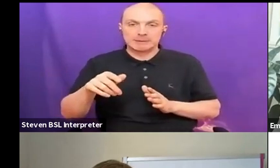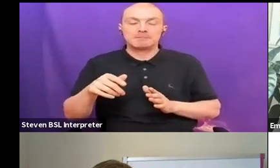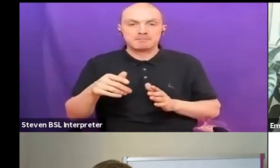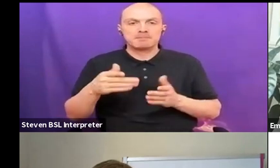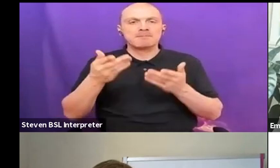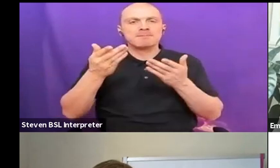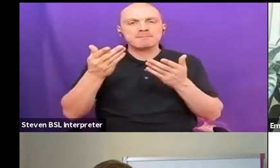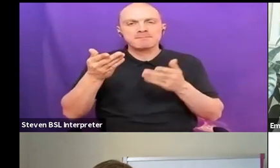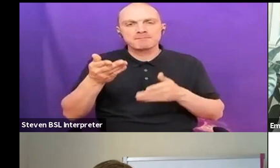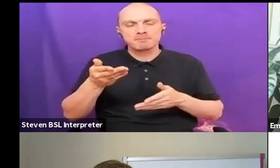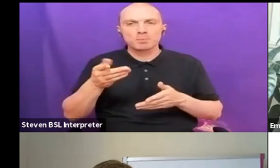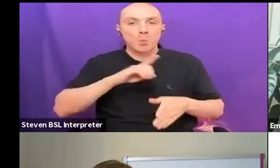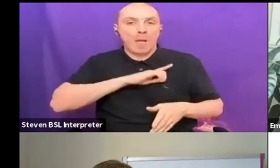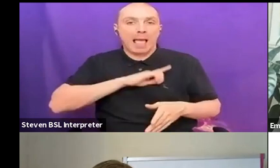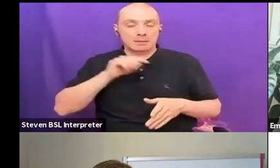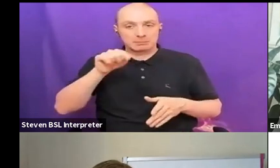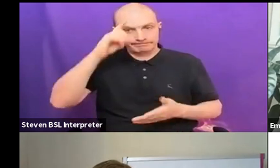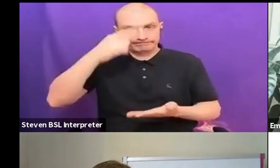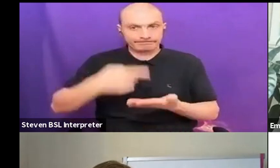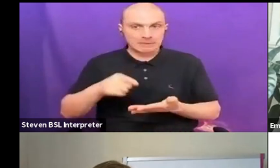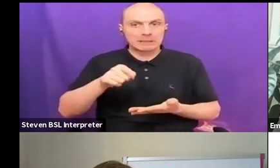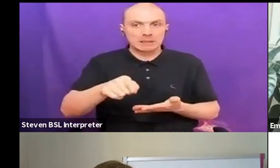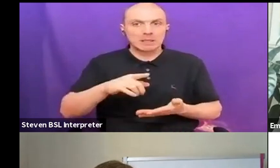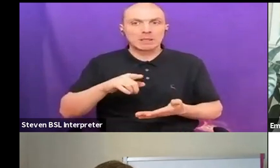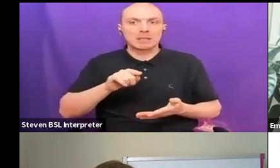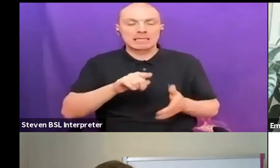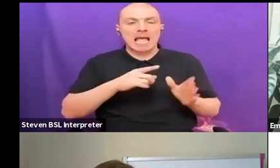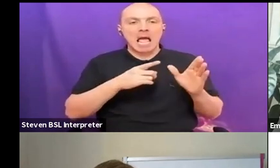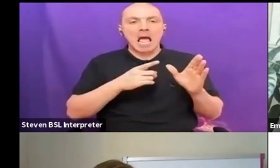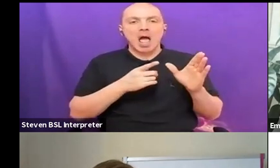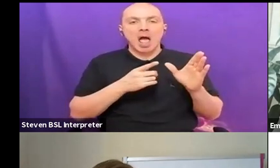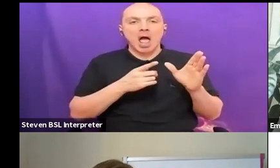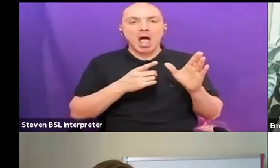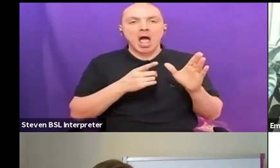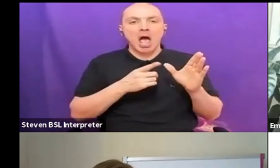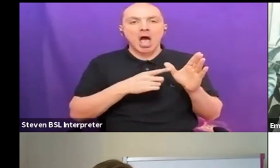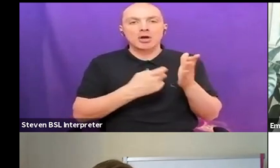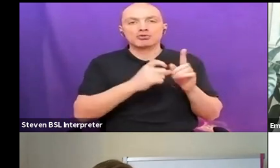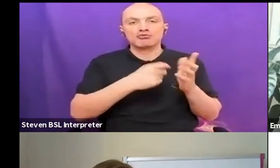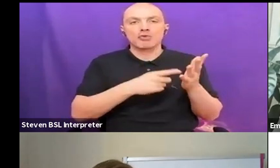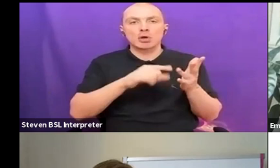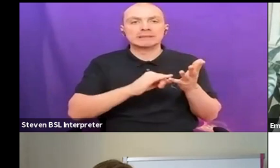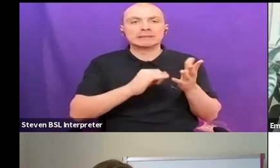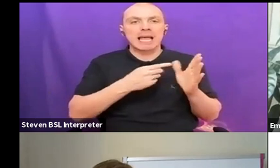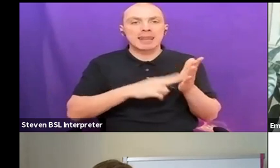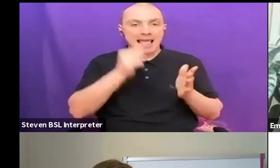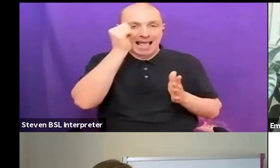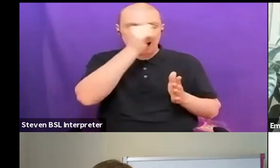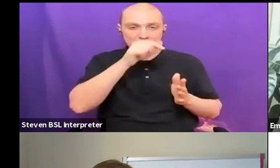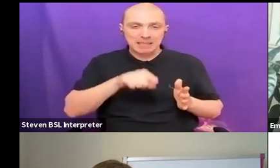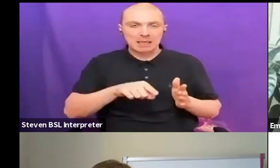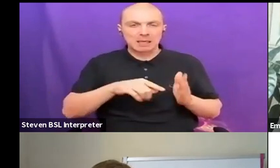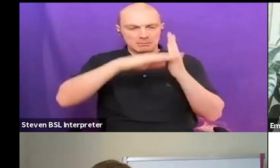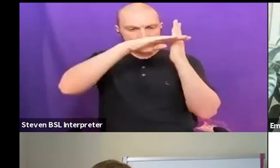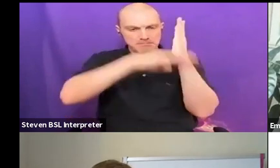extreme pressure to replace Ardrossan Academy, which was the school which was rated the poorest in